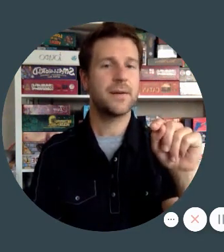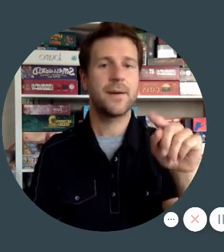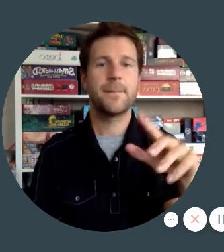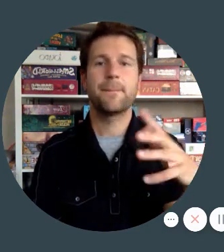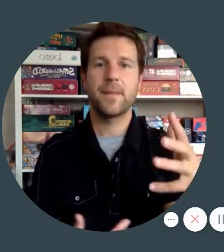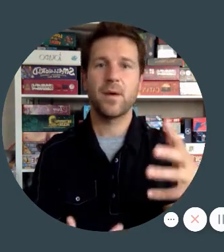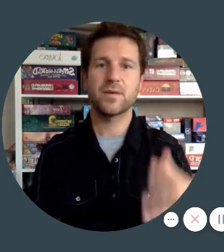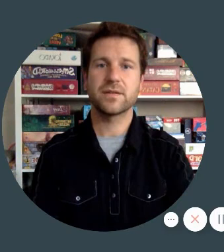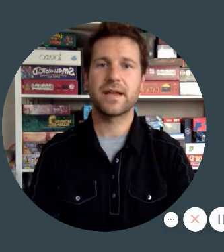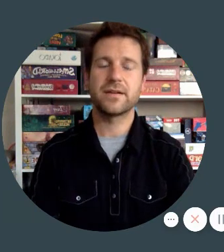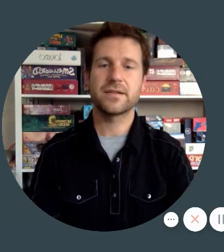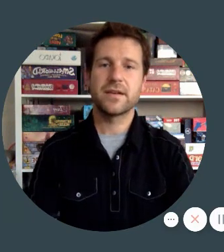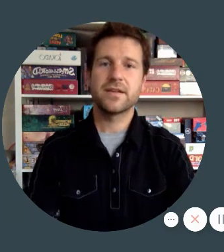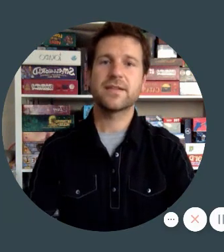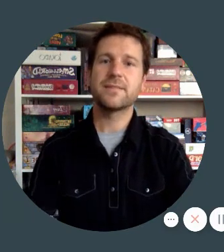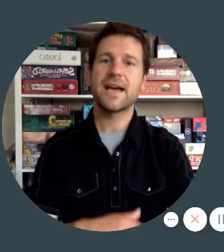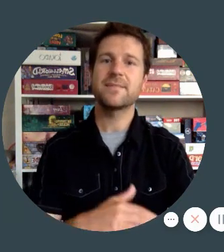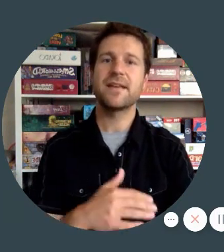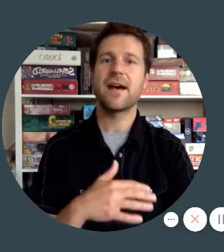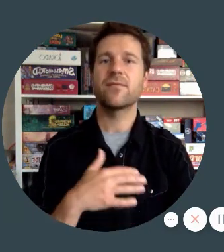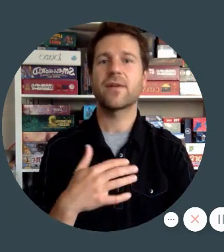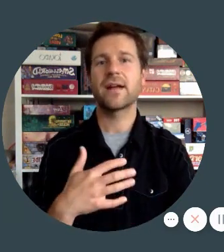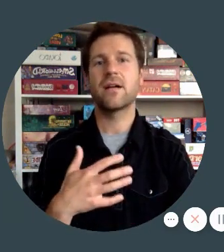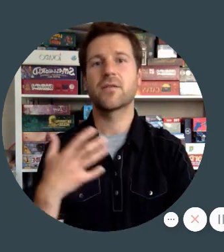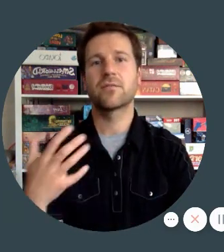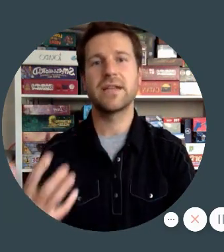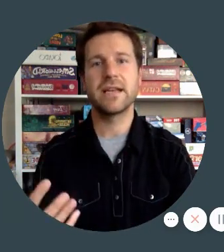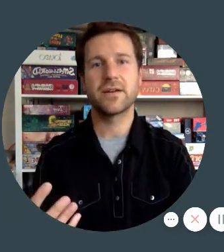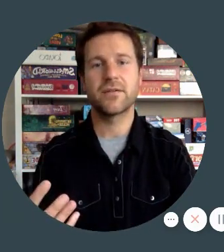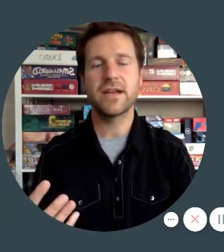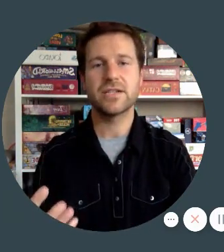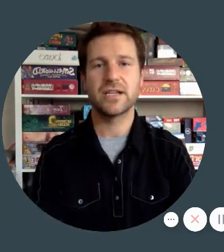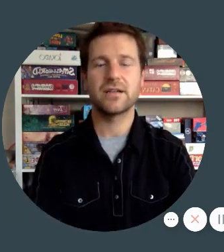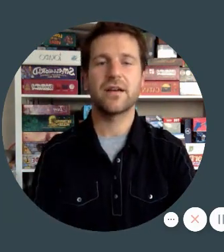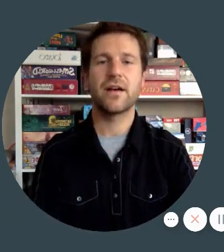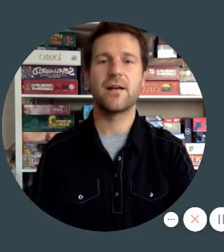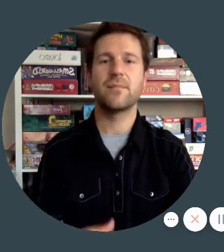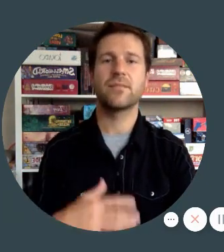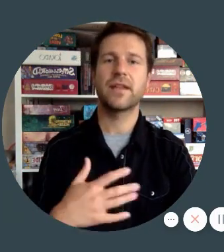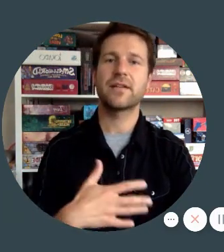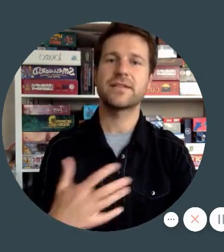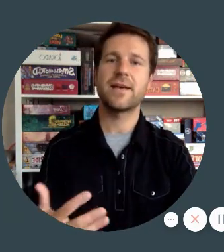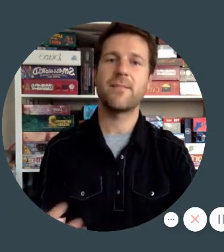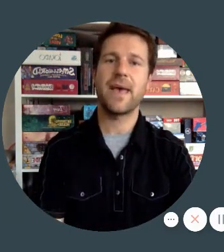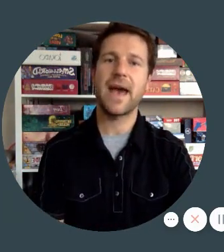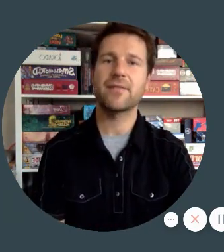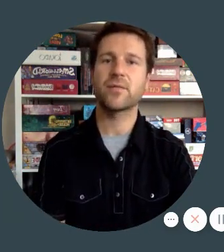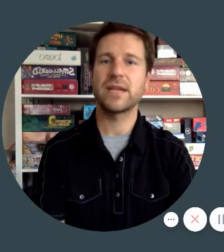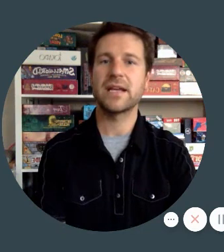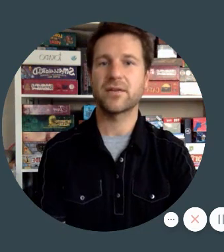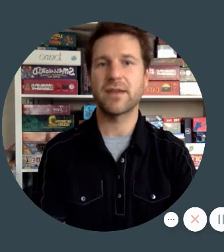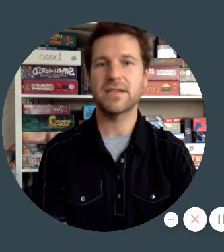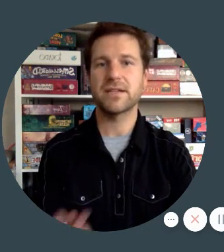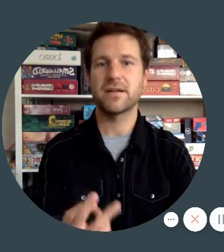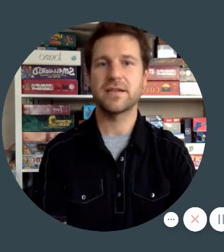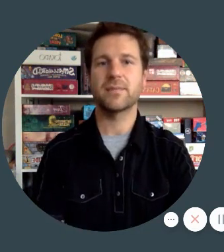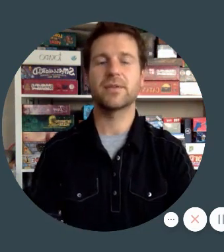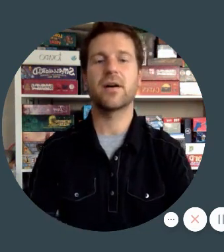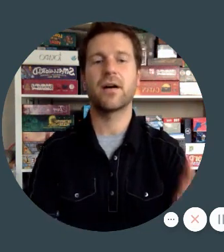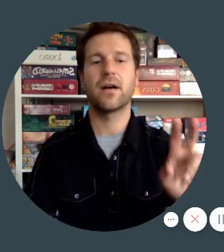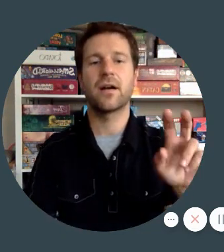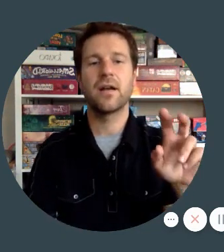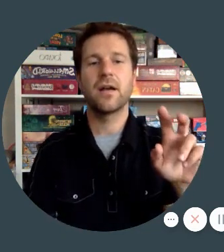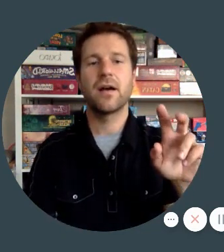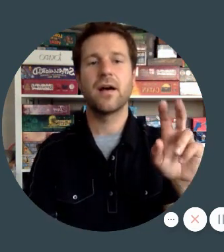T. Those are letters. Sometimes you have what I call a reiteration. Letters that may have a reiteration that are